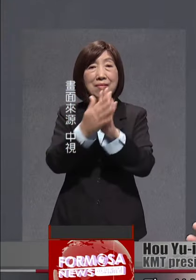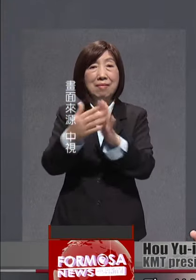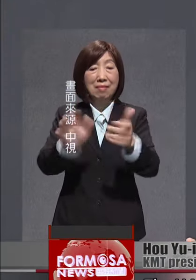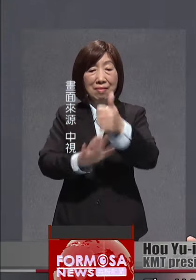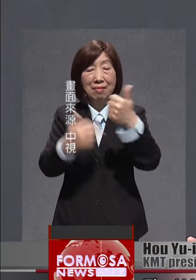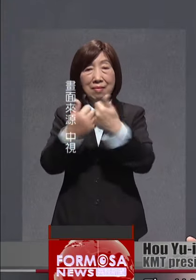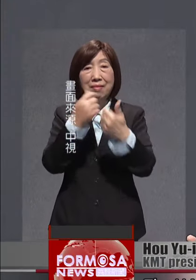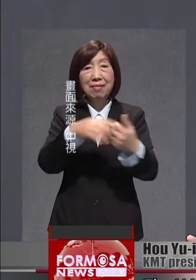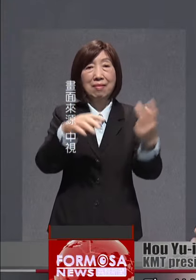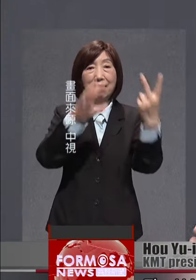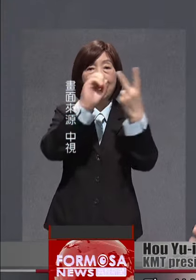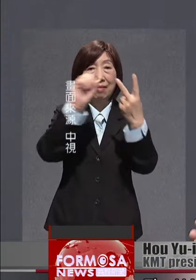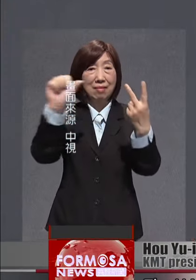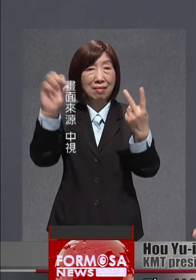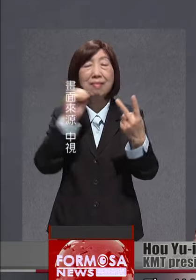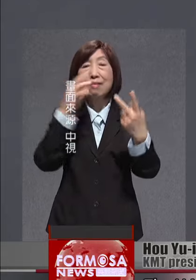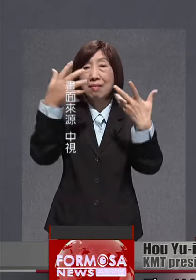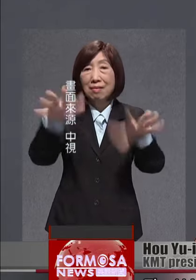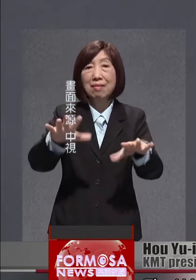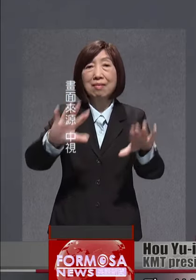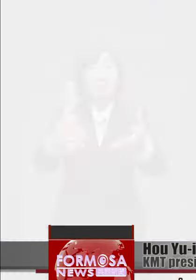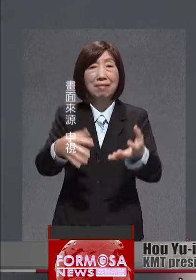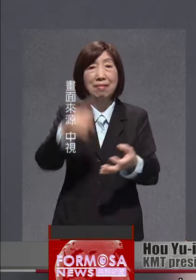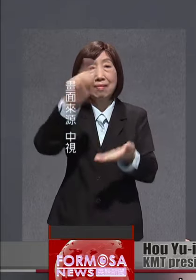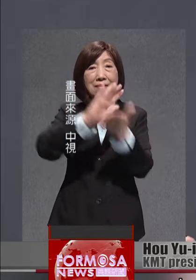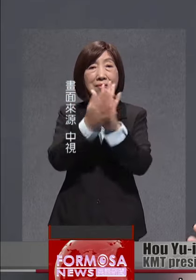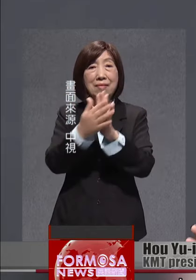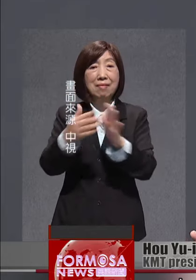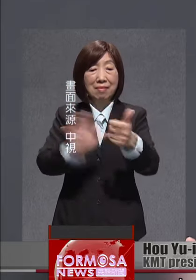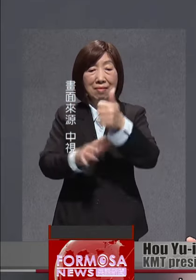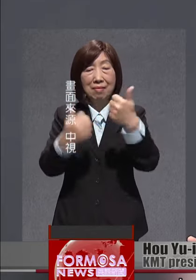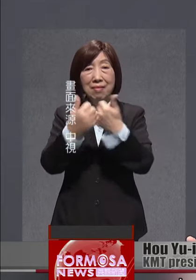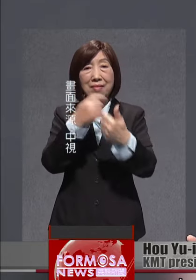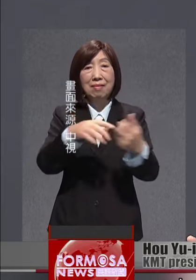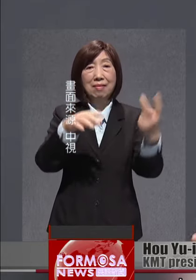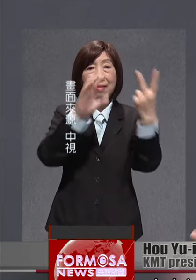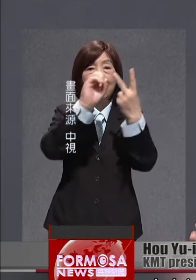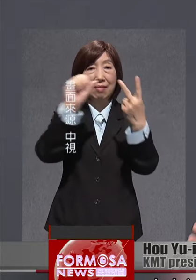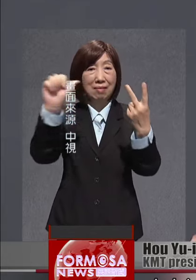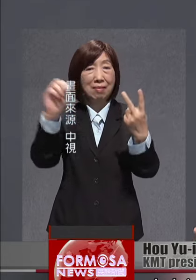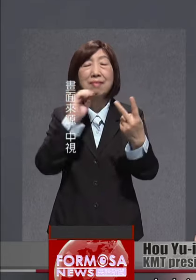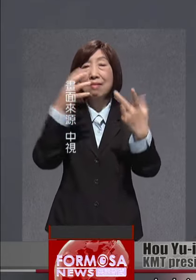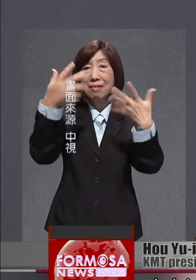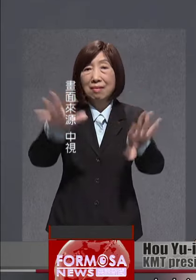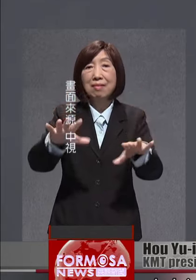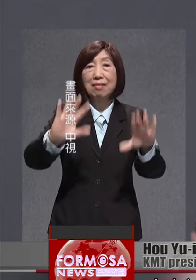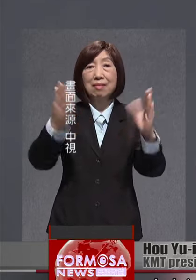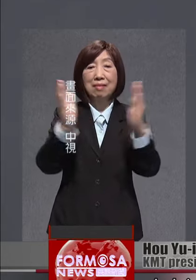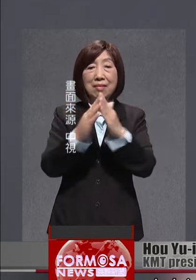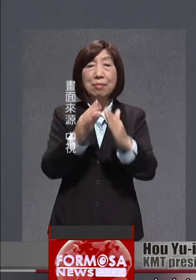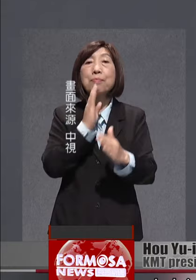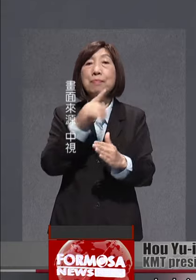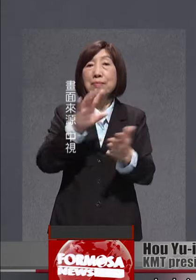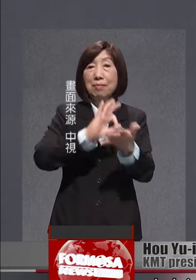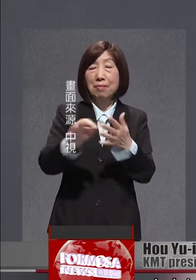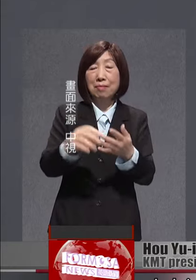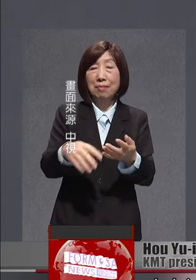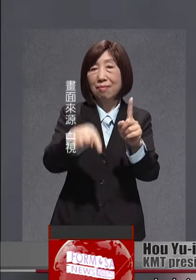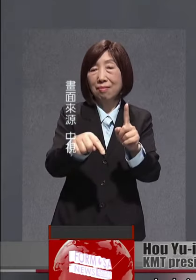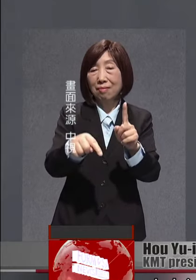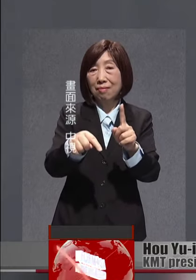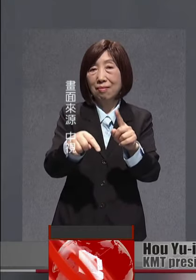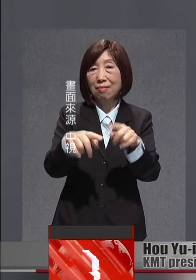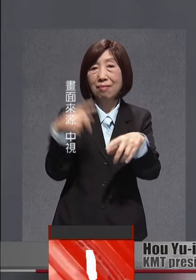The UN's Intergovernmental Panel on Climate Change concluded with several advanced countries pledging to triple nuclear power by